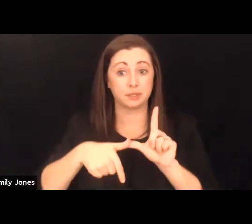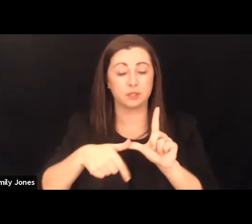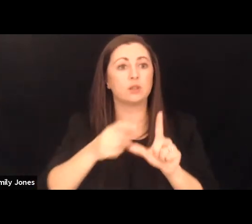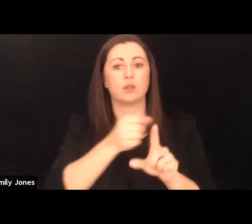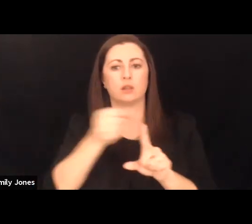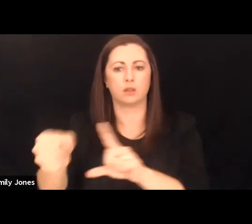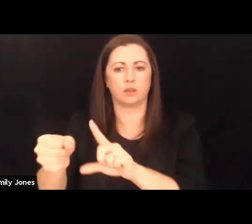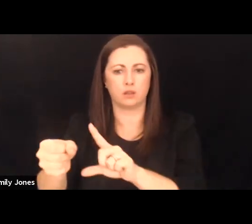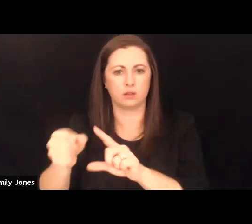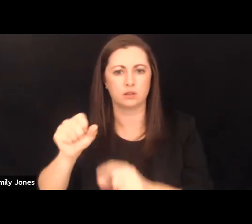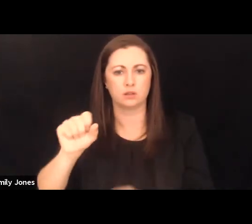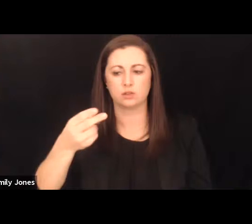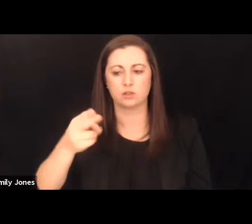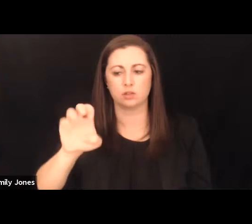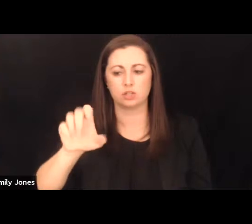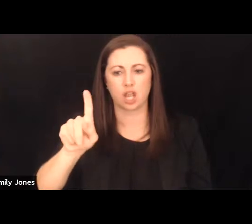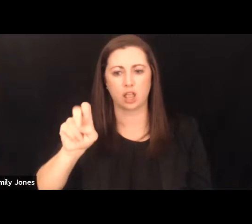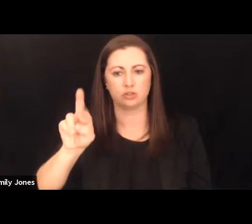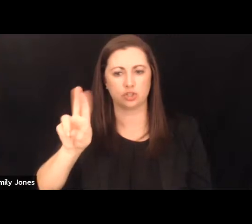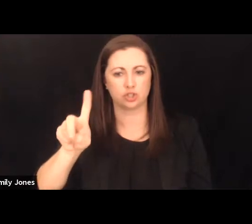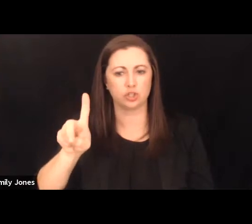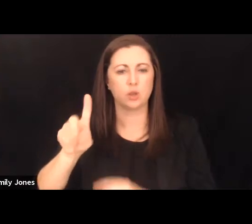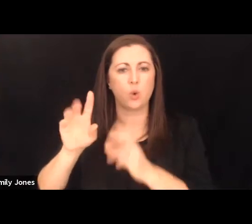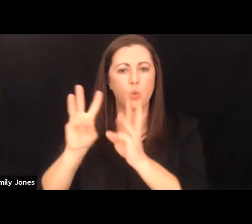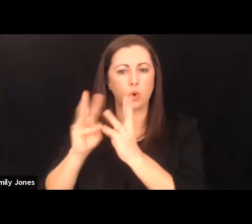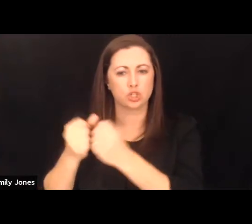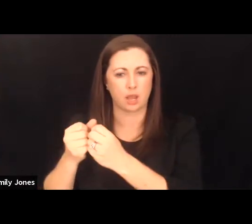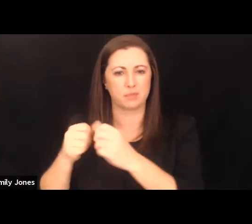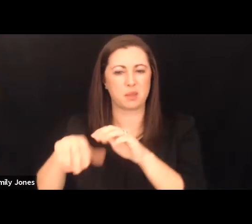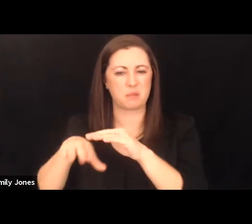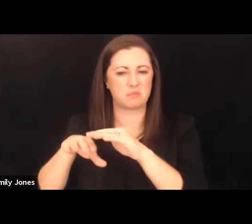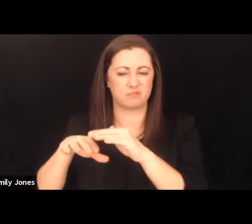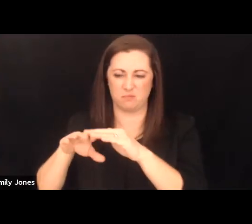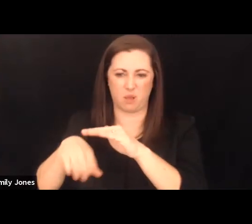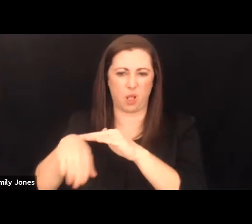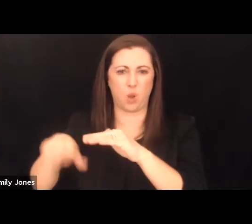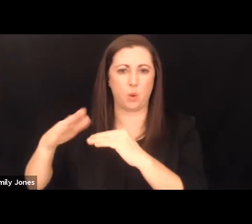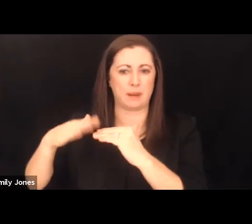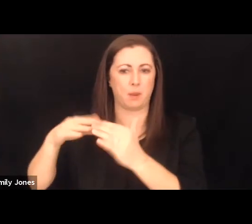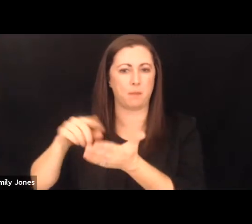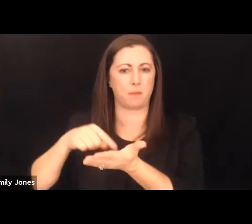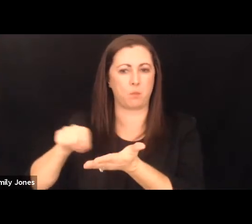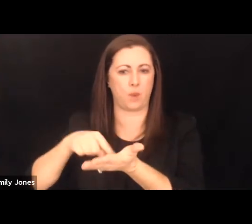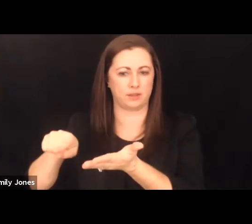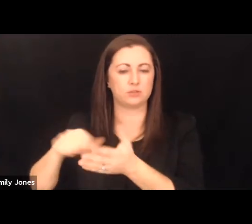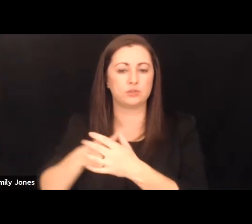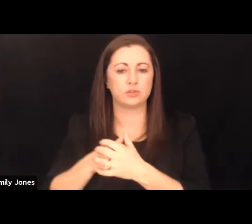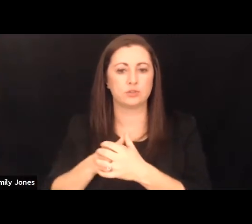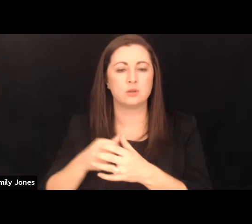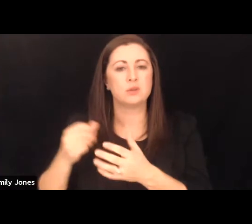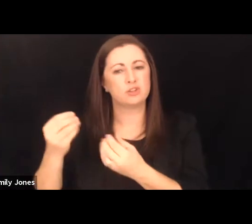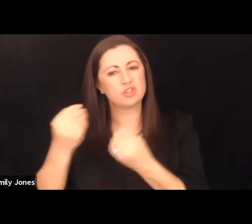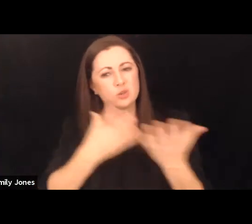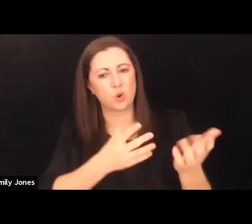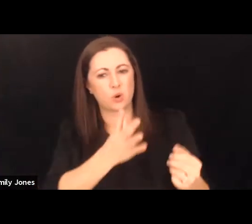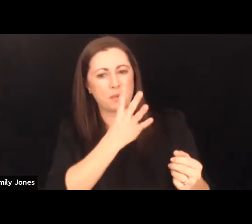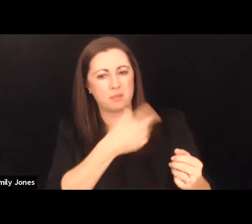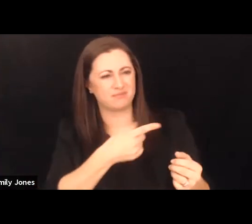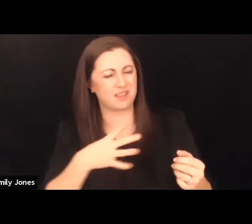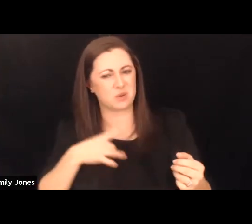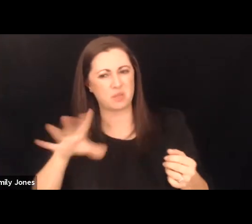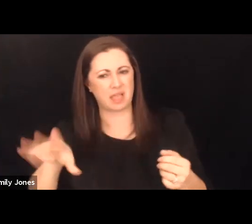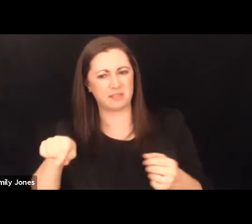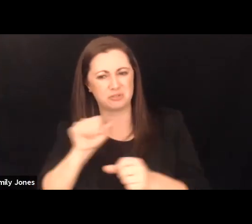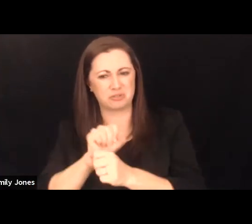wage. One day she told her mother that she didn't like what she was doing. And her mother said, well, Em, she goes by